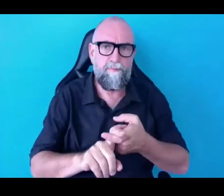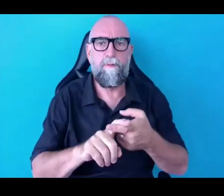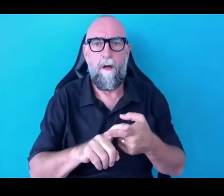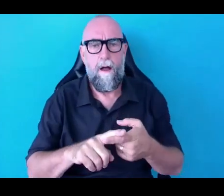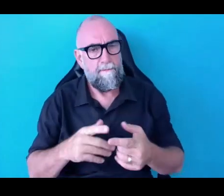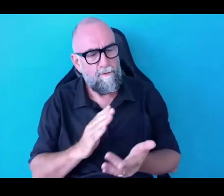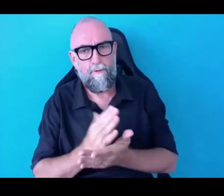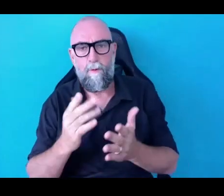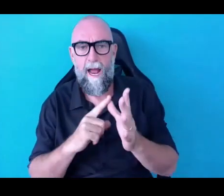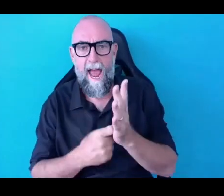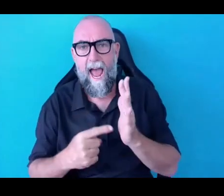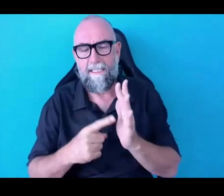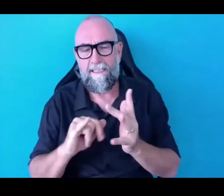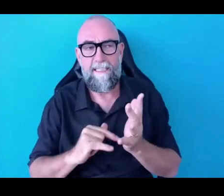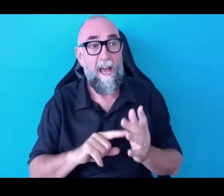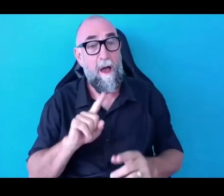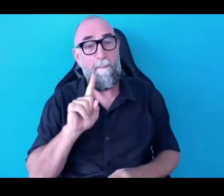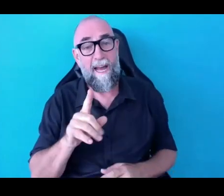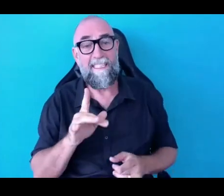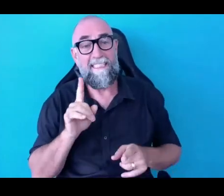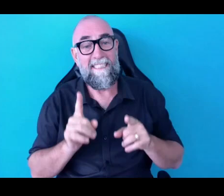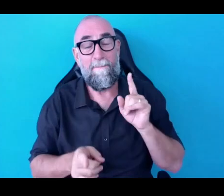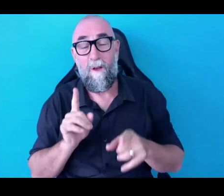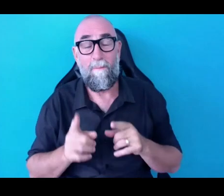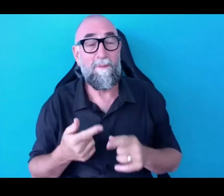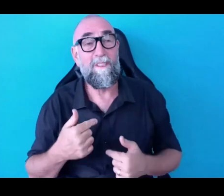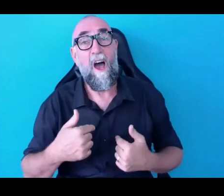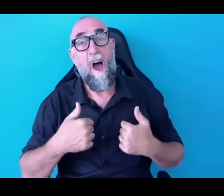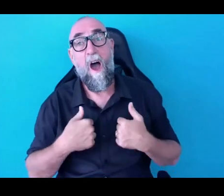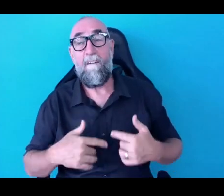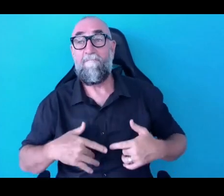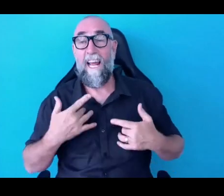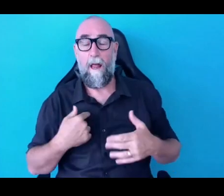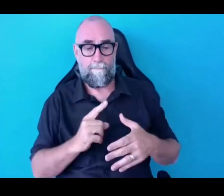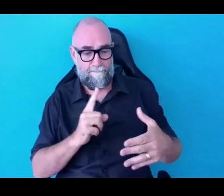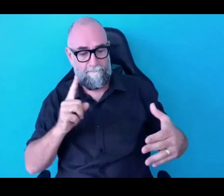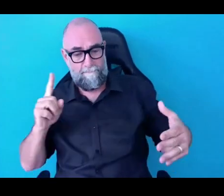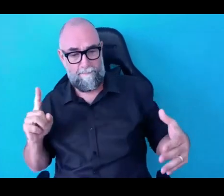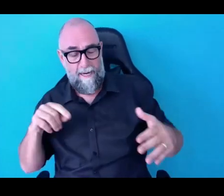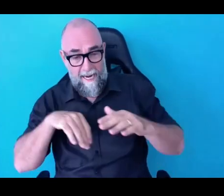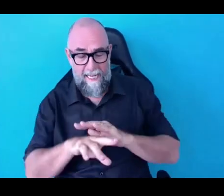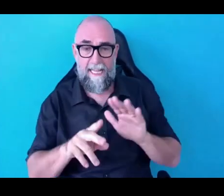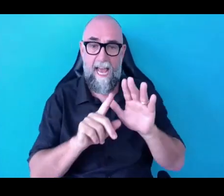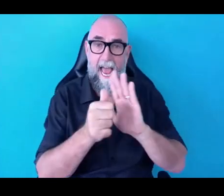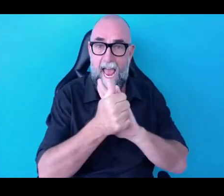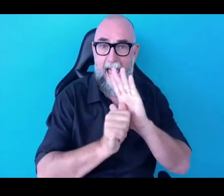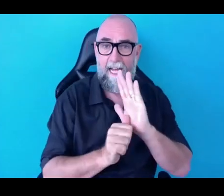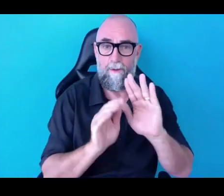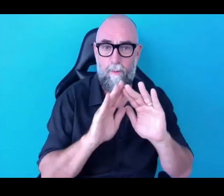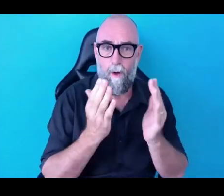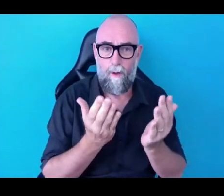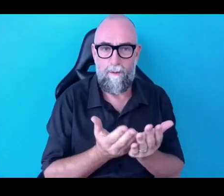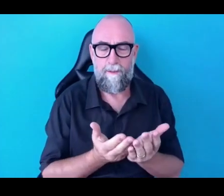a bit of an outsider in the art world, but I continue to educate myself all the time. I'm not great at an expert on